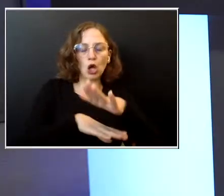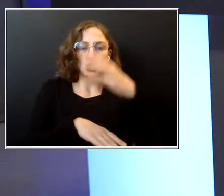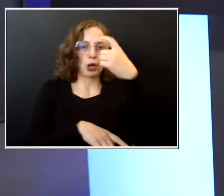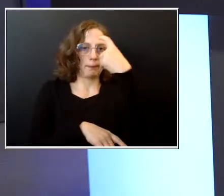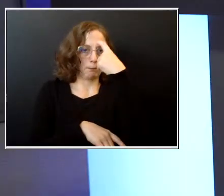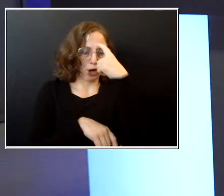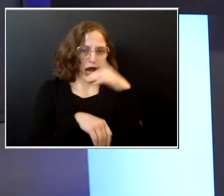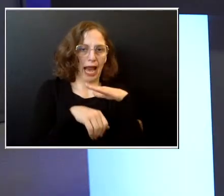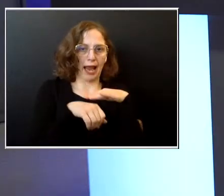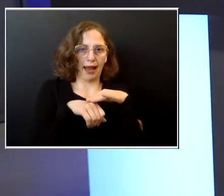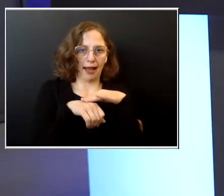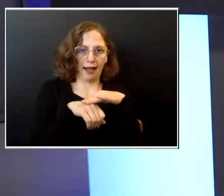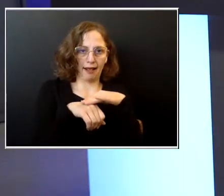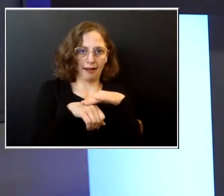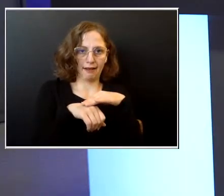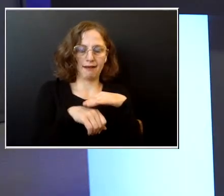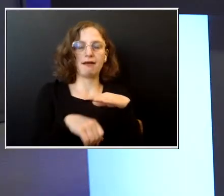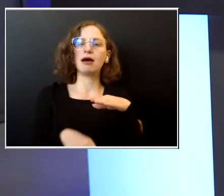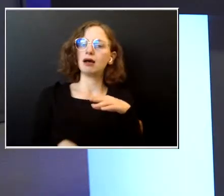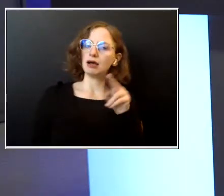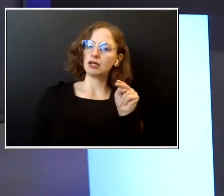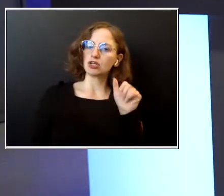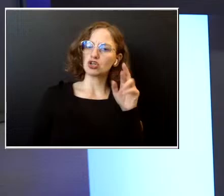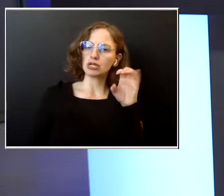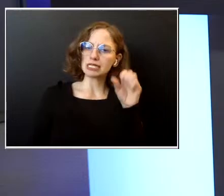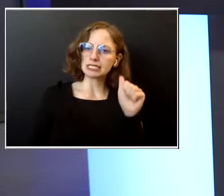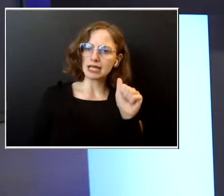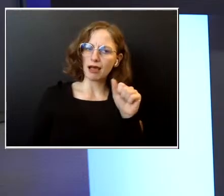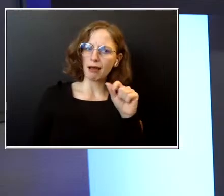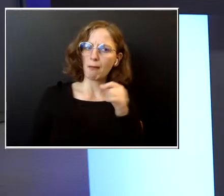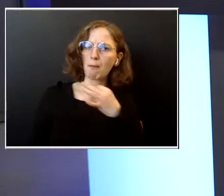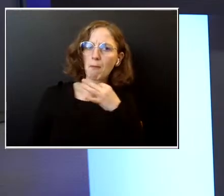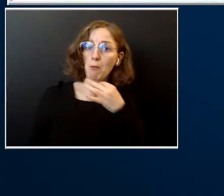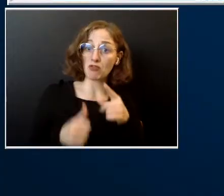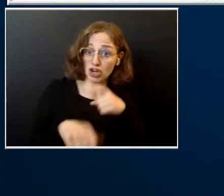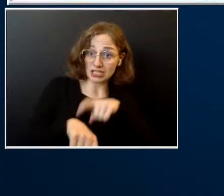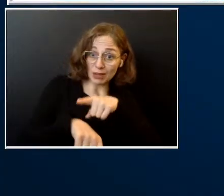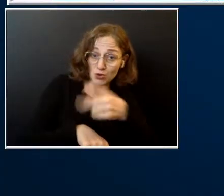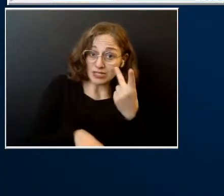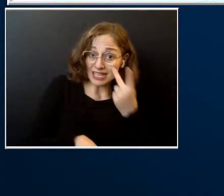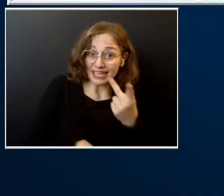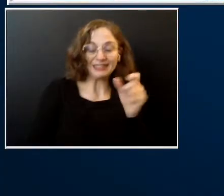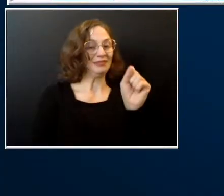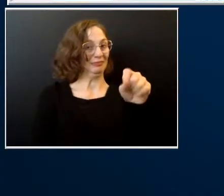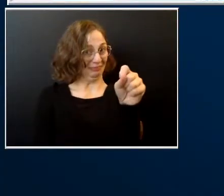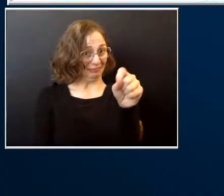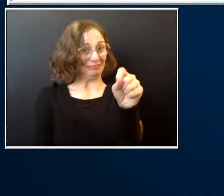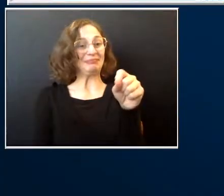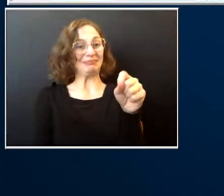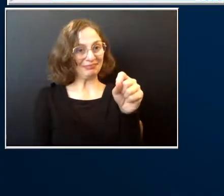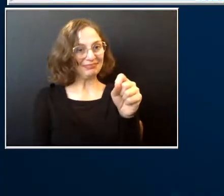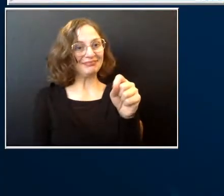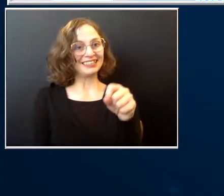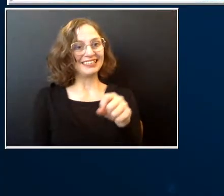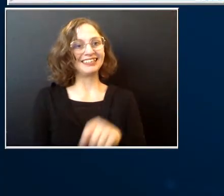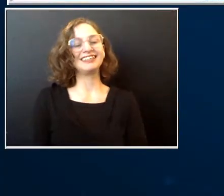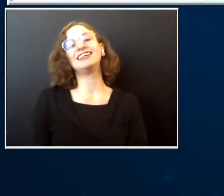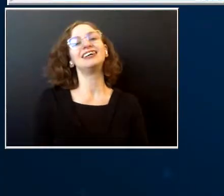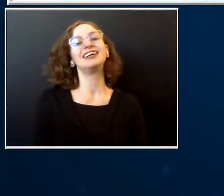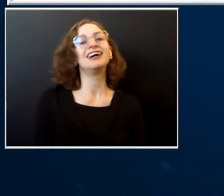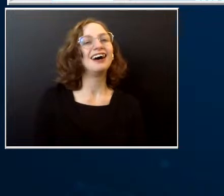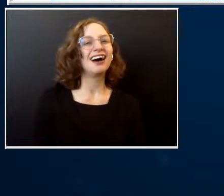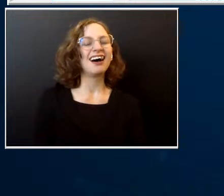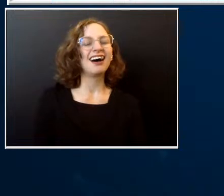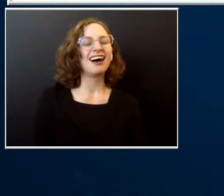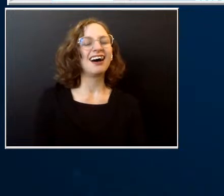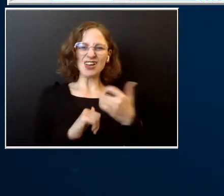all, Nerissa, is this the first time that you're seeing this video? Yes. Yeah, it is. What's it like to